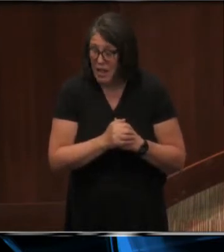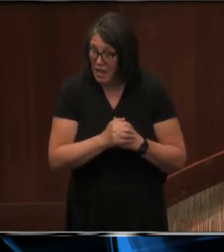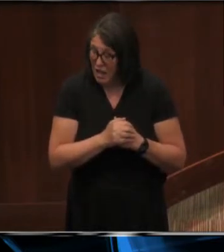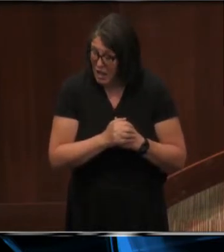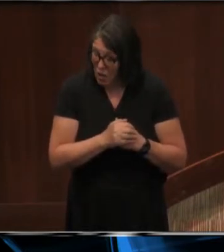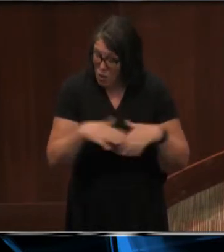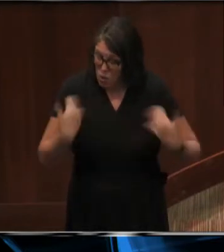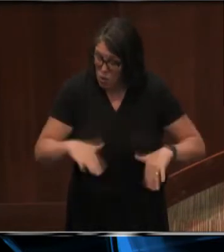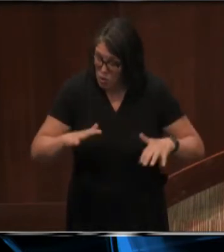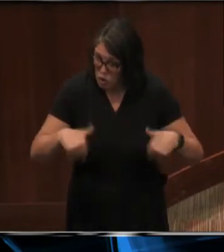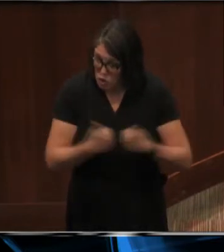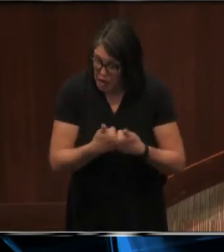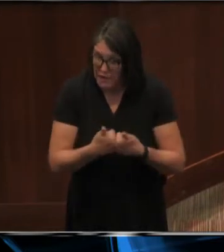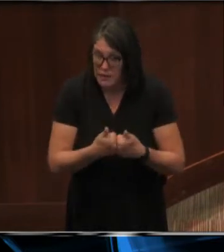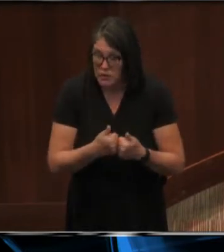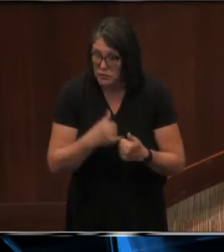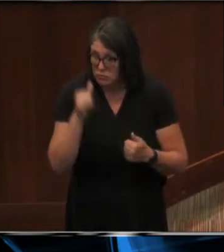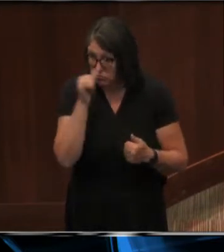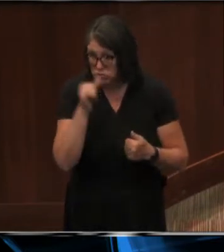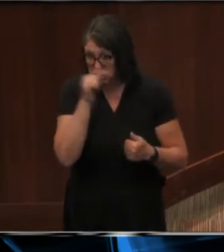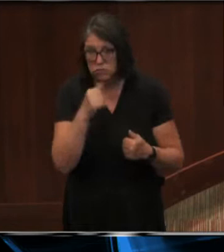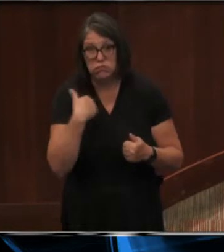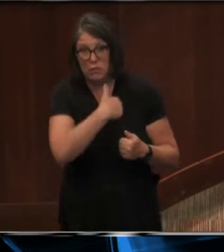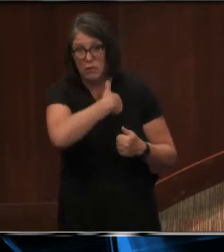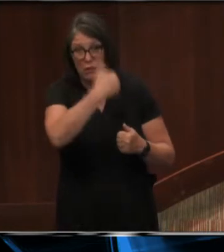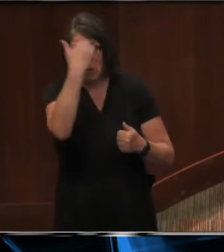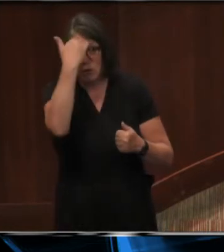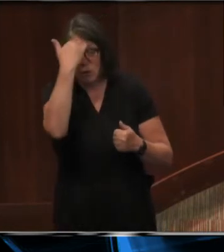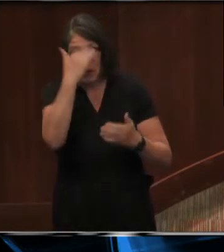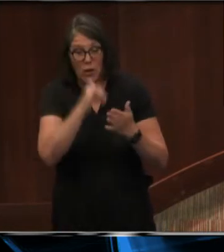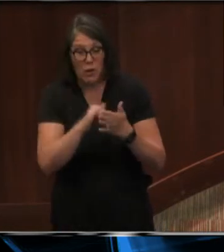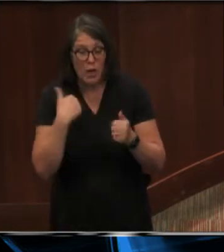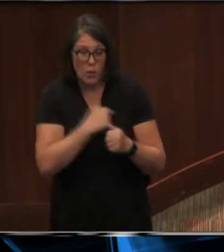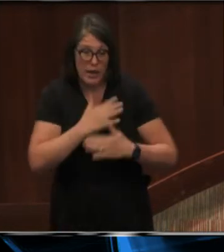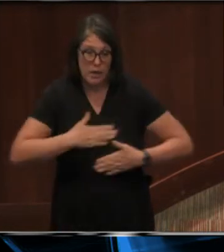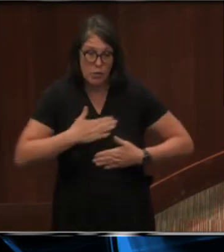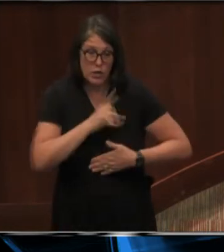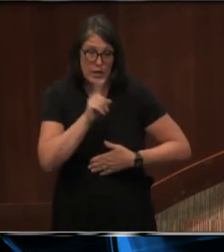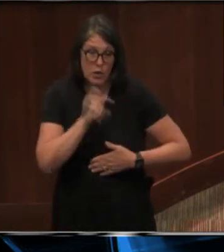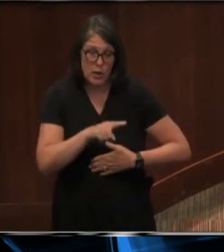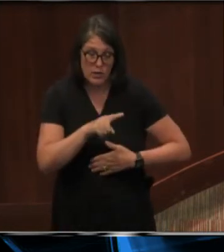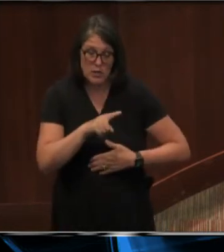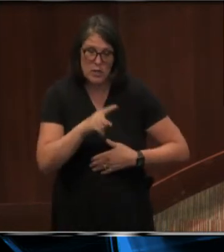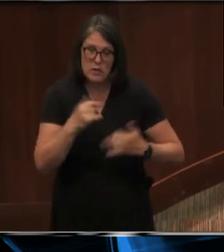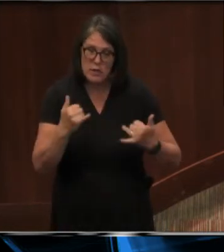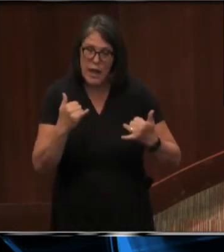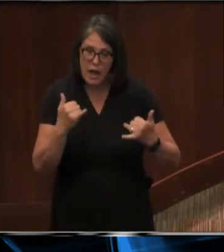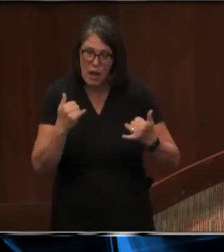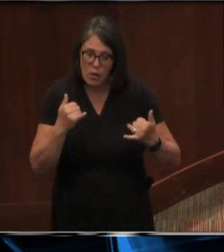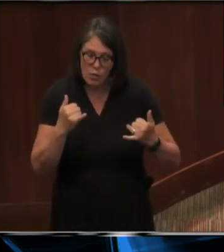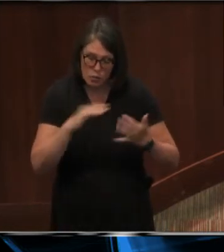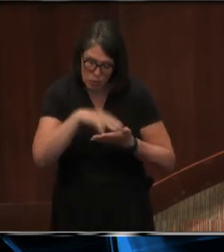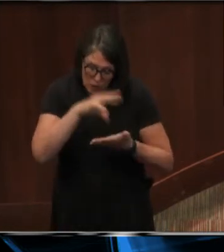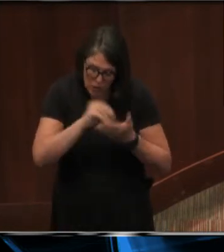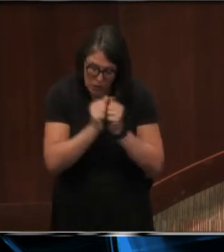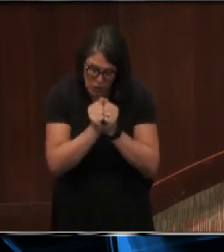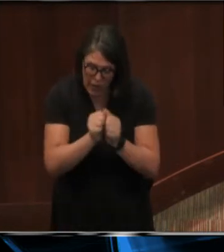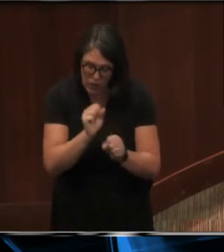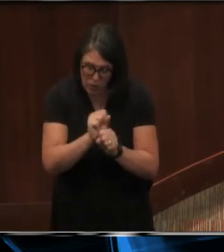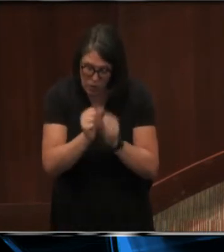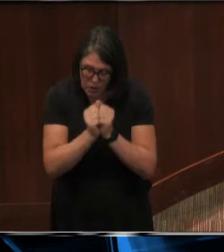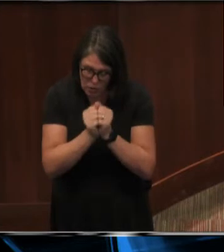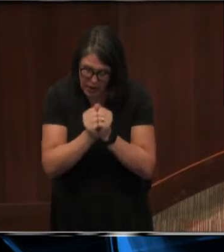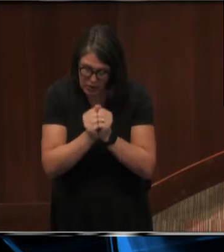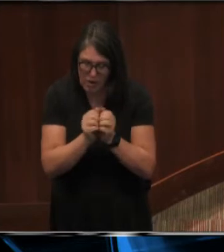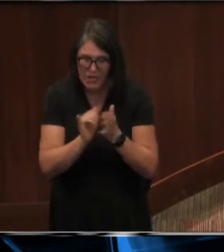challenge, and we appreciate the questions, because as we learn together and as we work together, that's